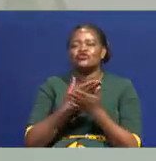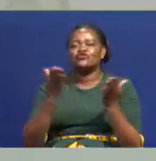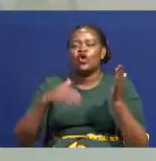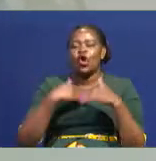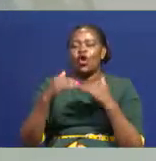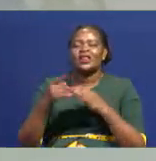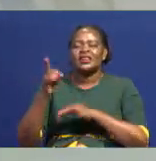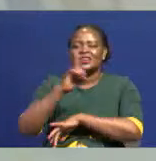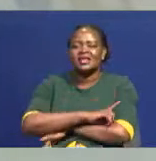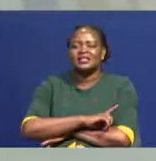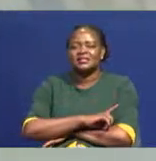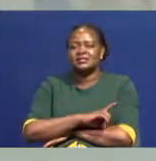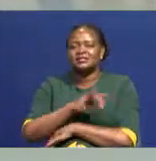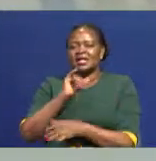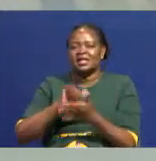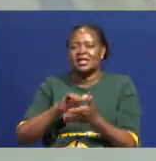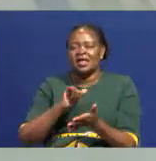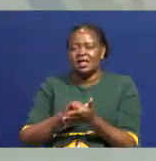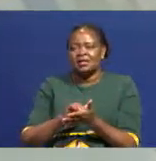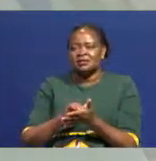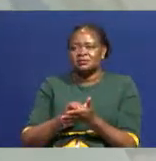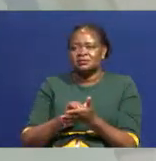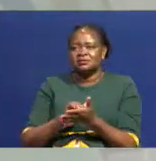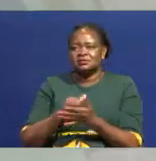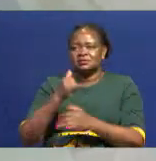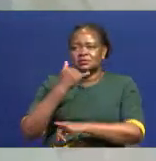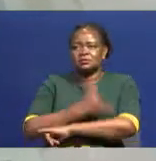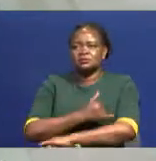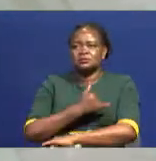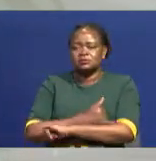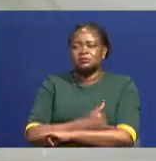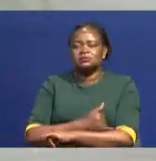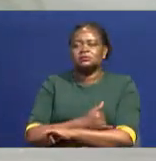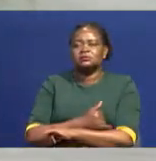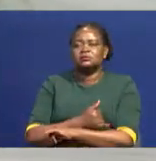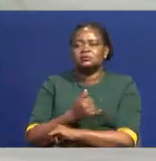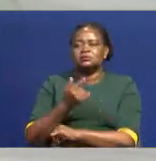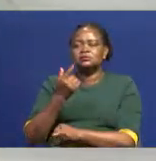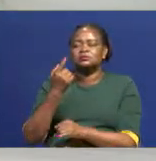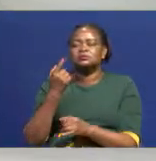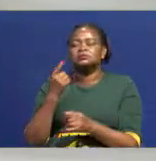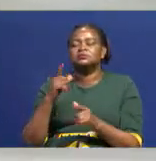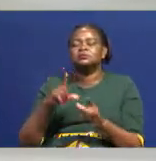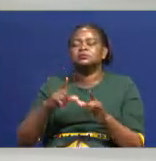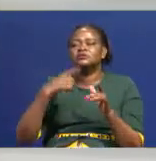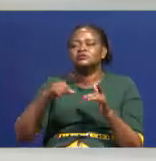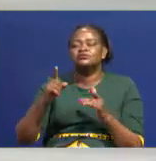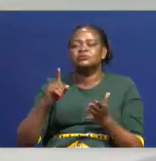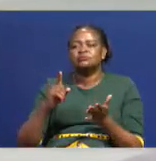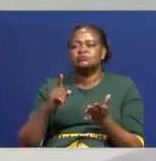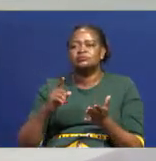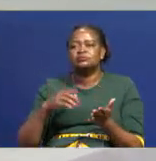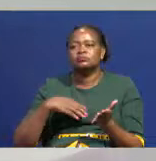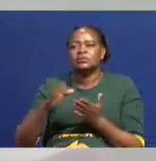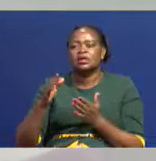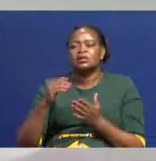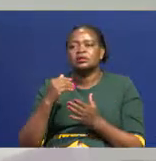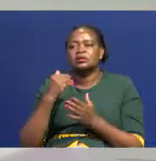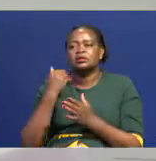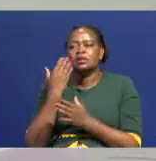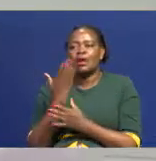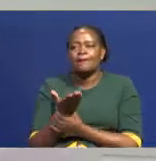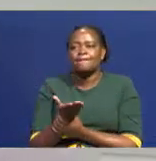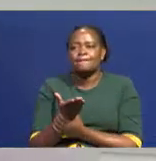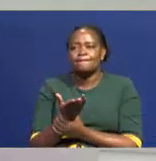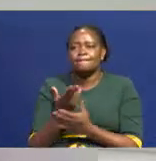on the day that the Institute of the Certified Secretaries sent an appeal to its partners